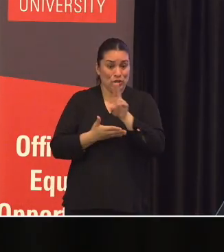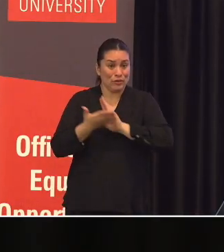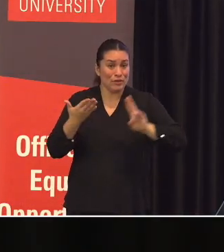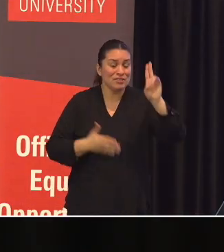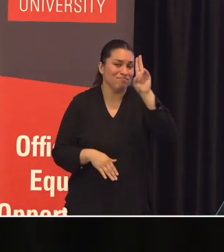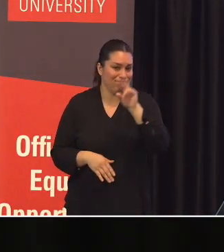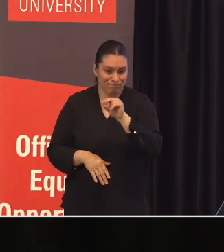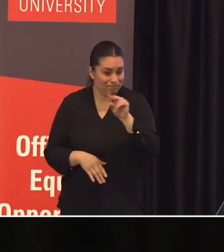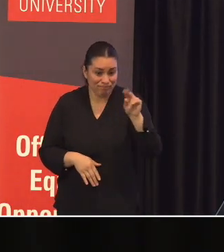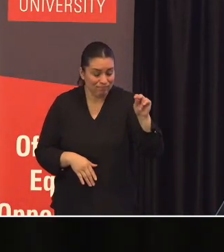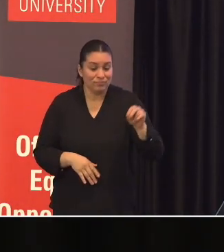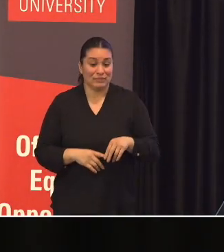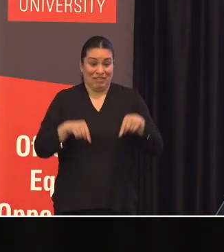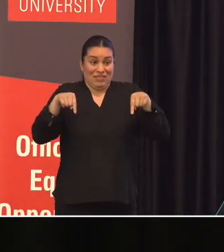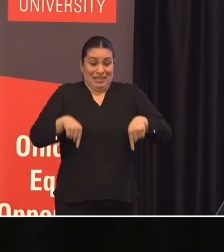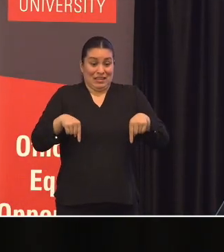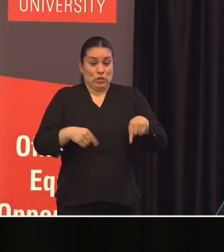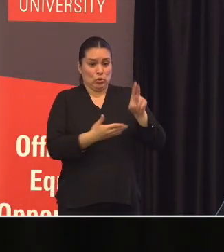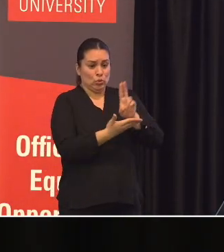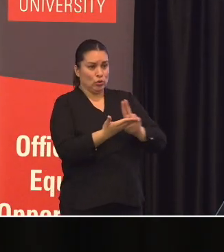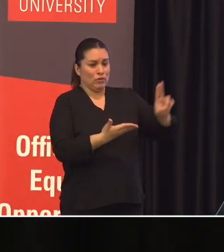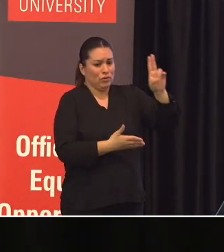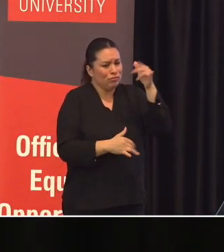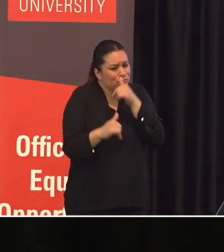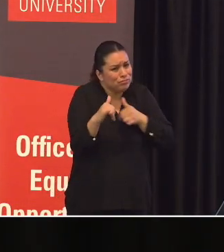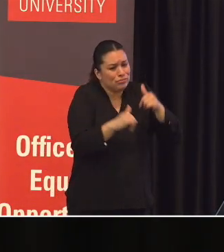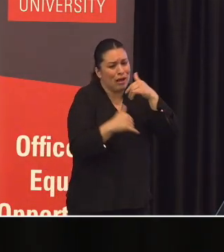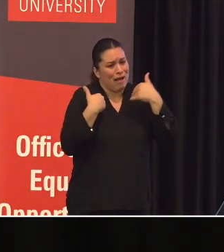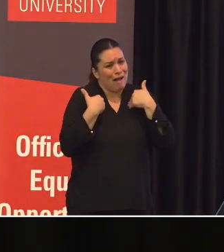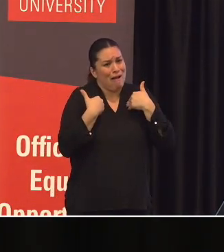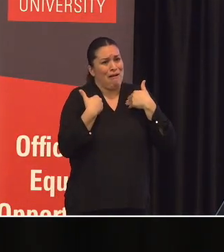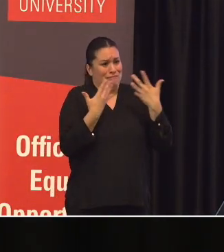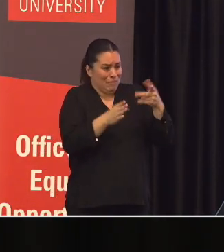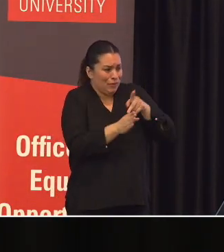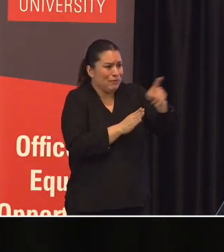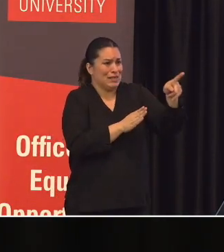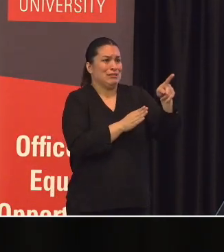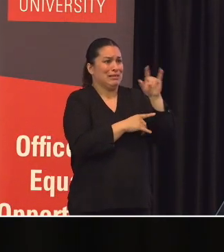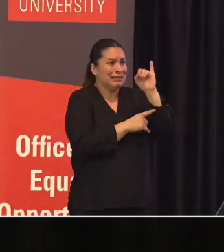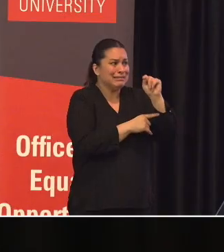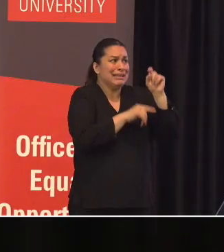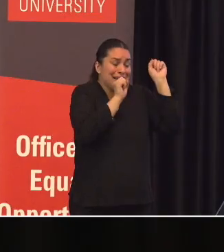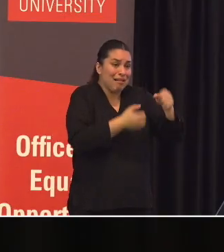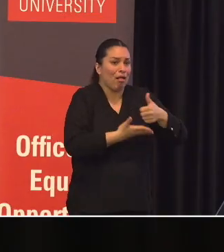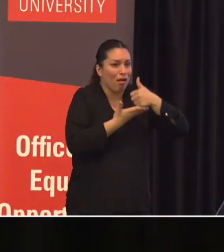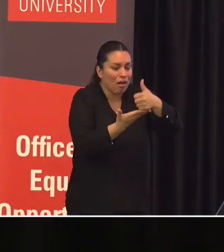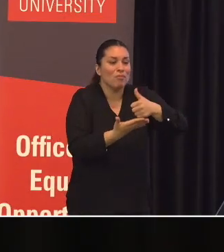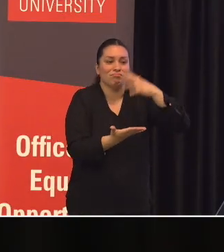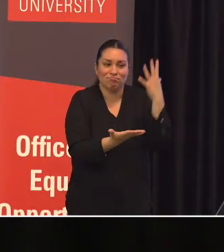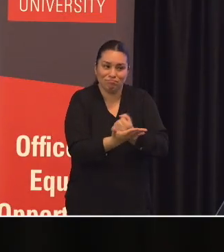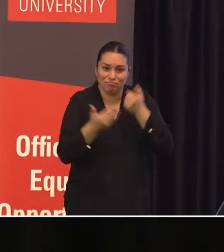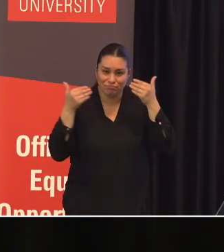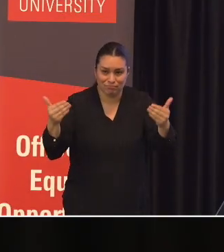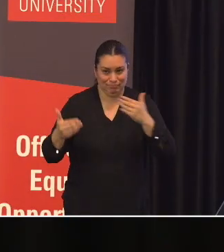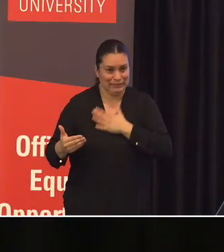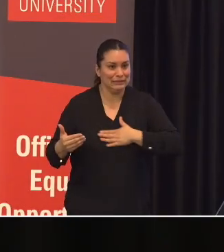happen like that, like you have here, right? So use them and let them know how much you appreciate them.